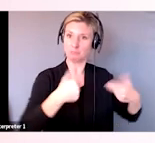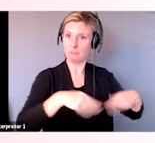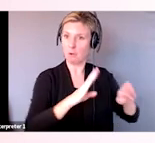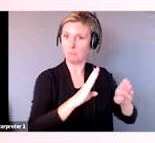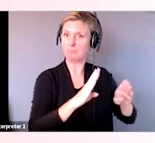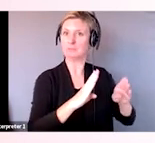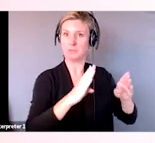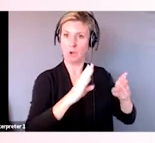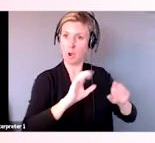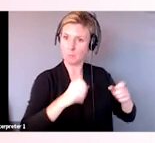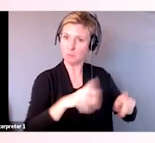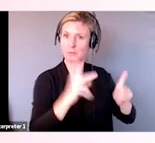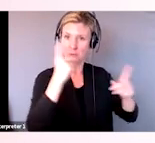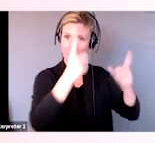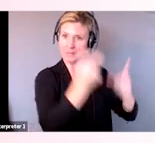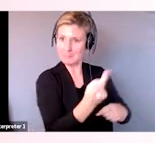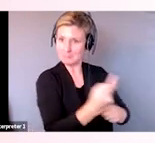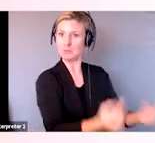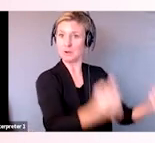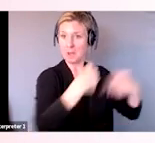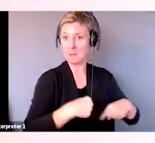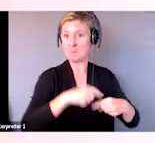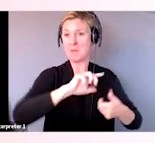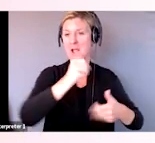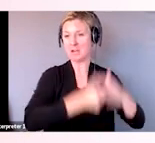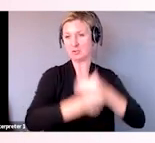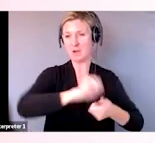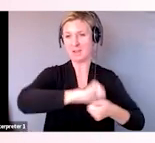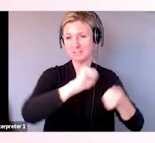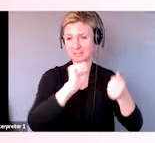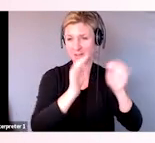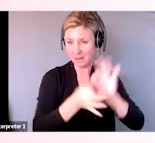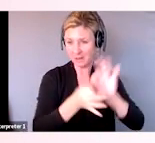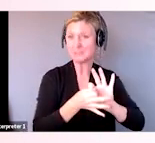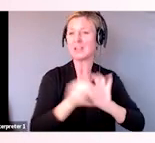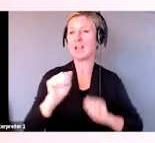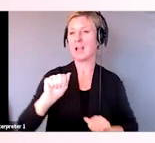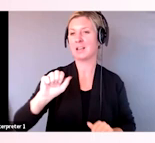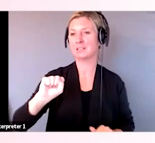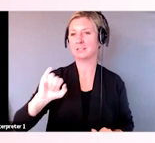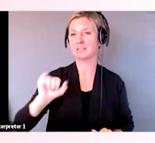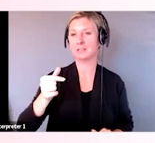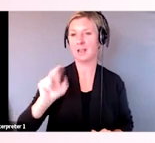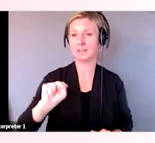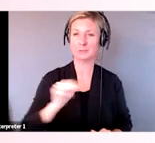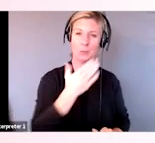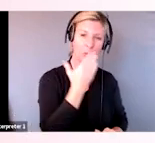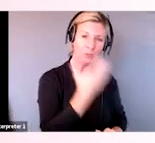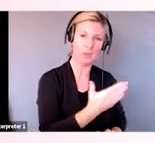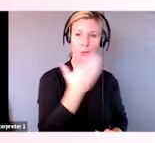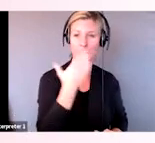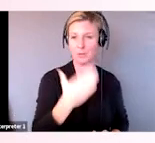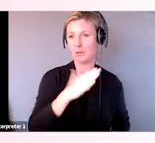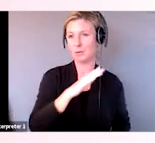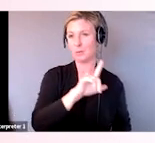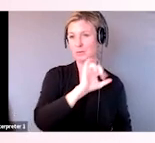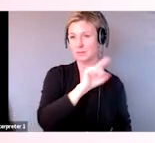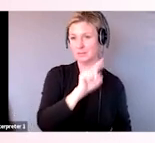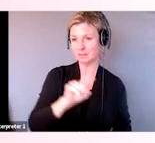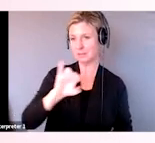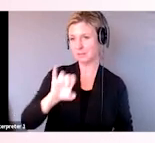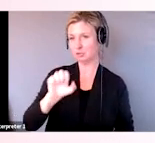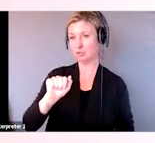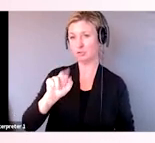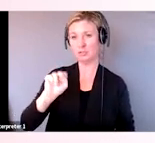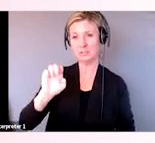Jeanette. Thank you both for joining us, and thank you to Asign. Please feel free to spotlight the